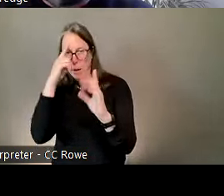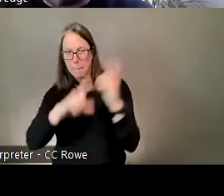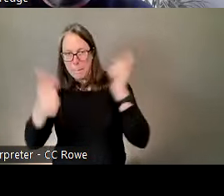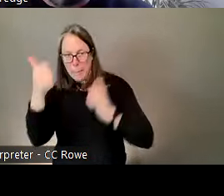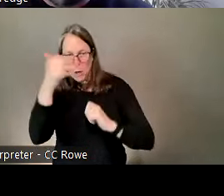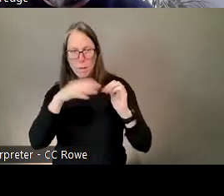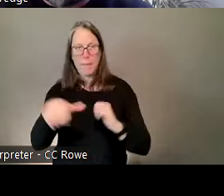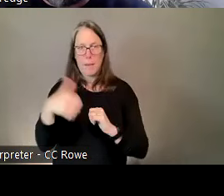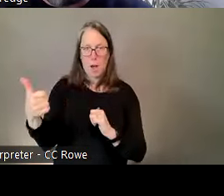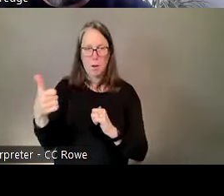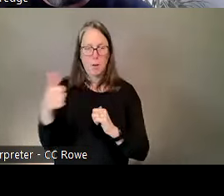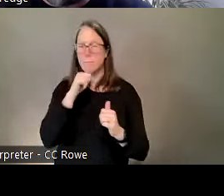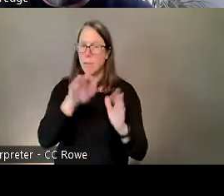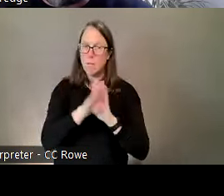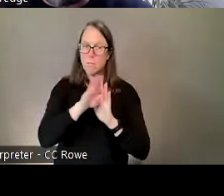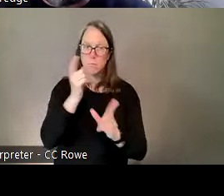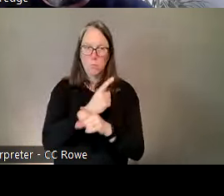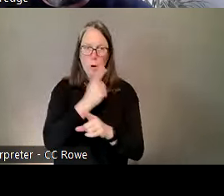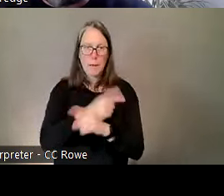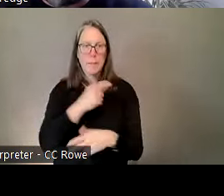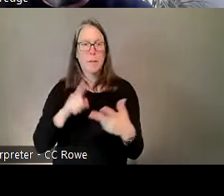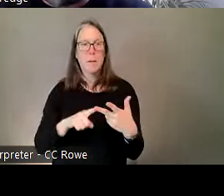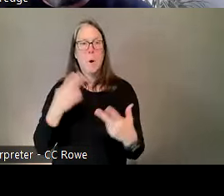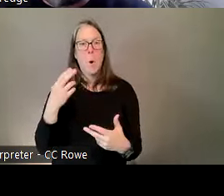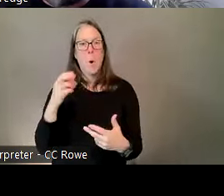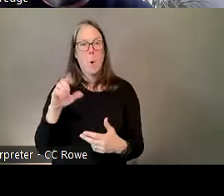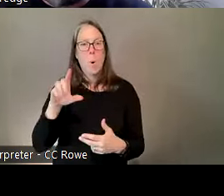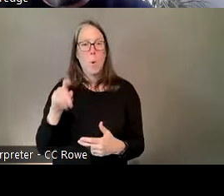form. This is